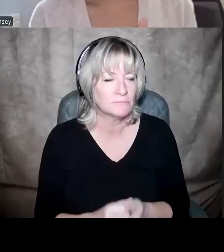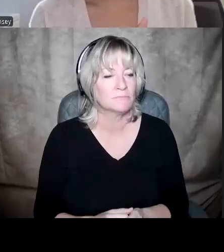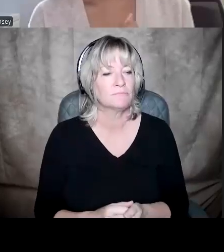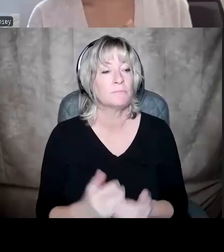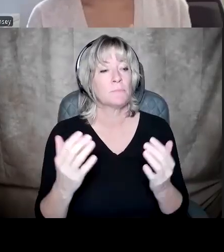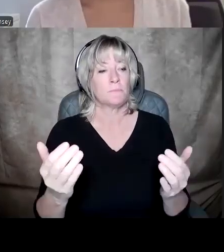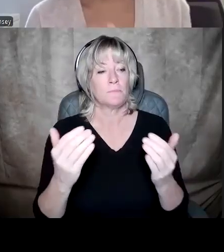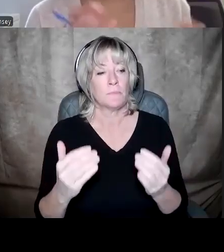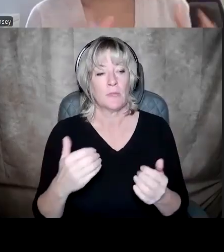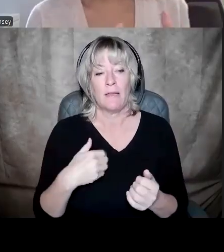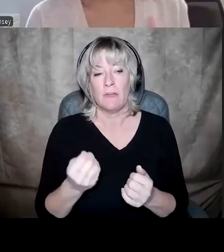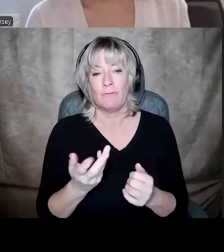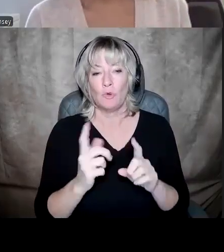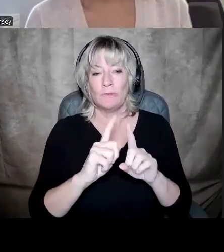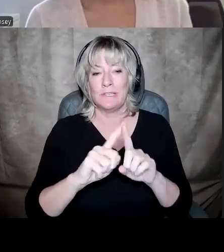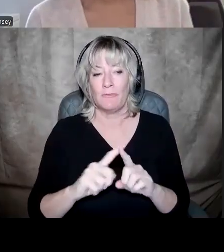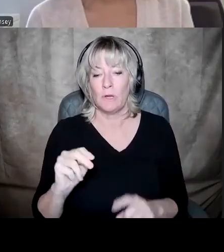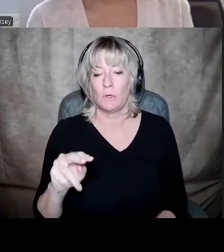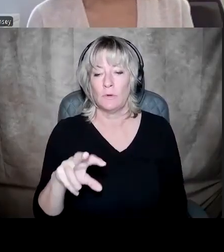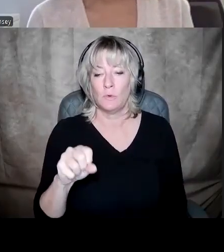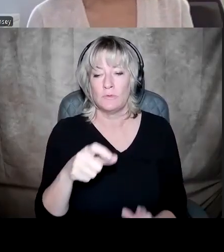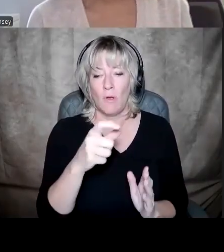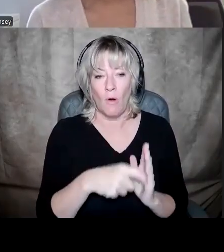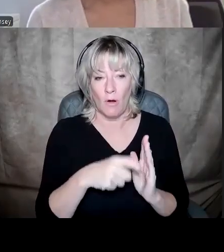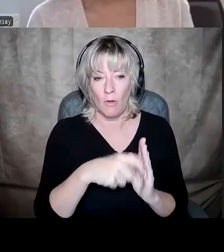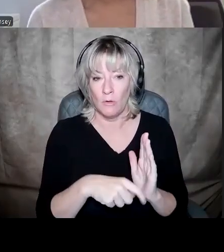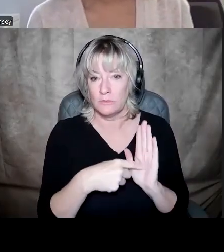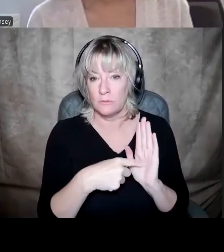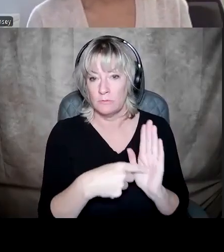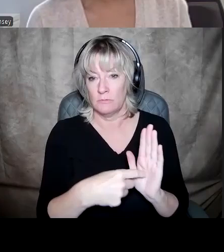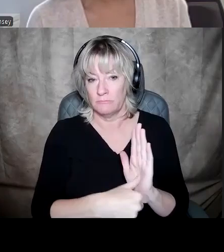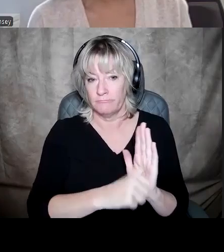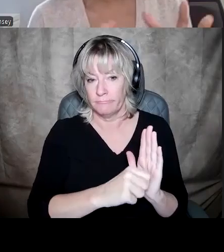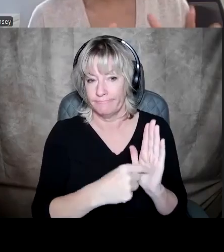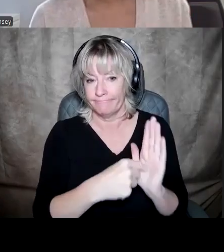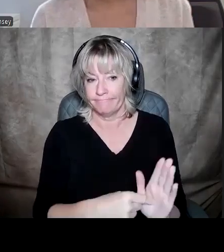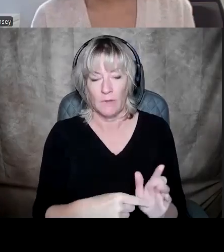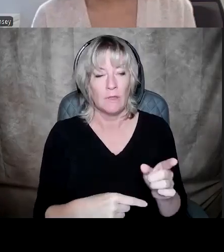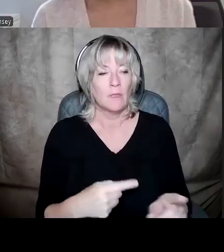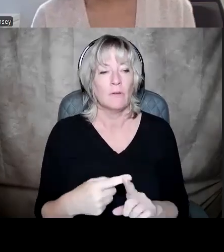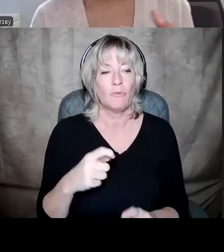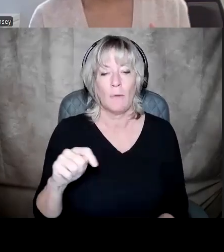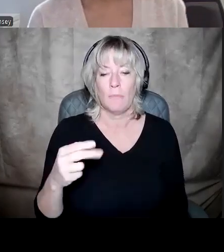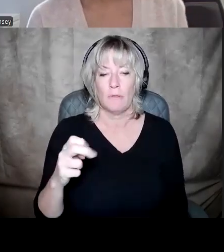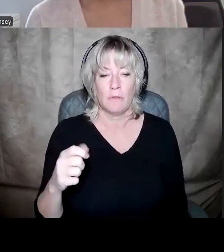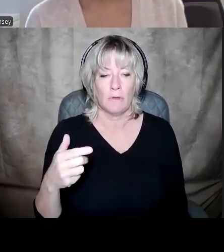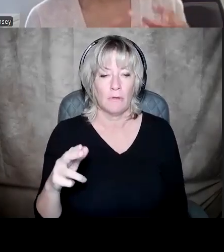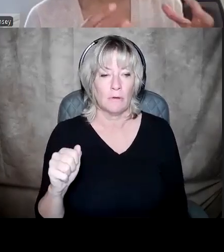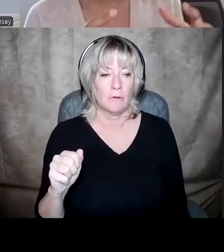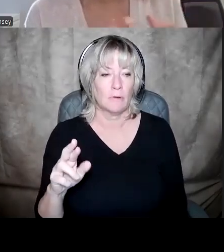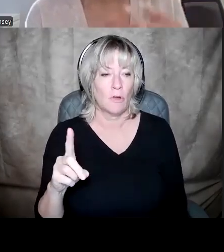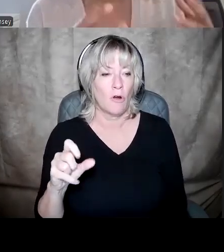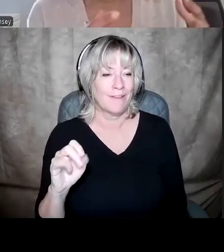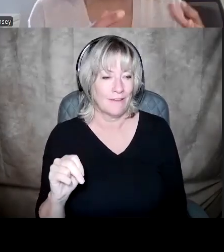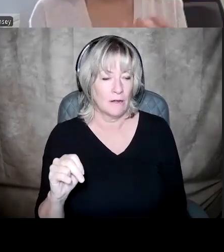So we have a few different news articles to bring your attention to this week. This one's from The Guardian. They have an opinion piece or a